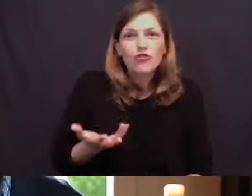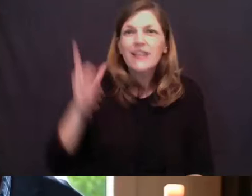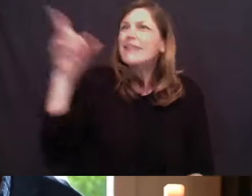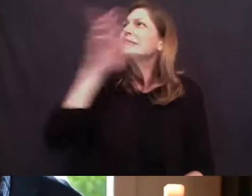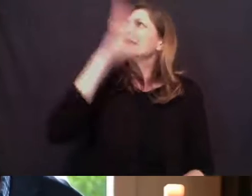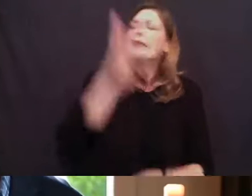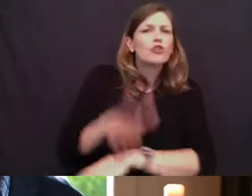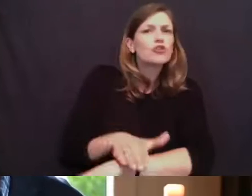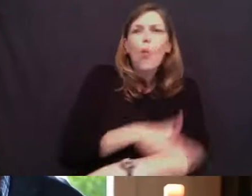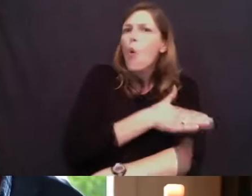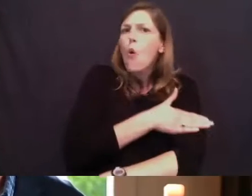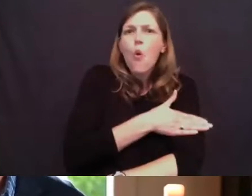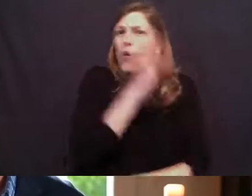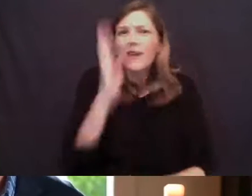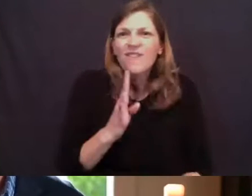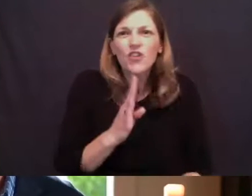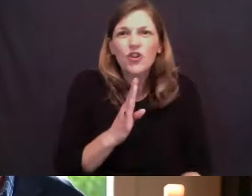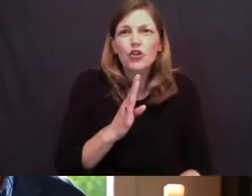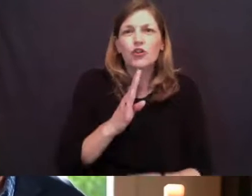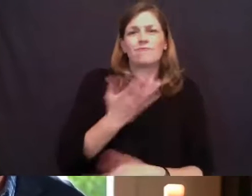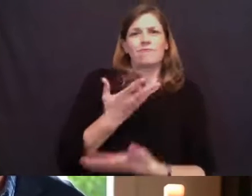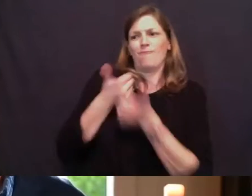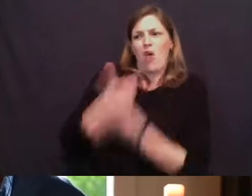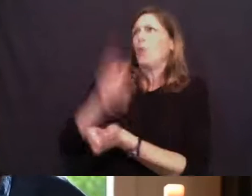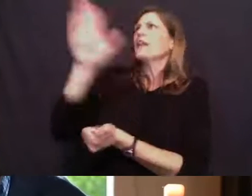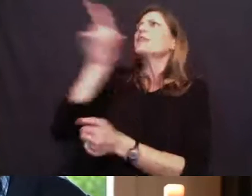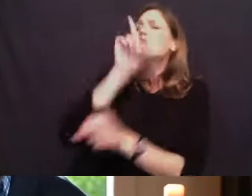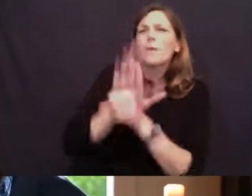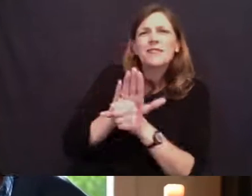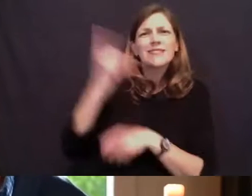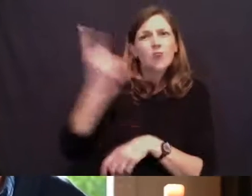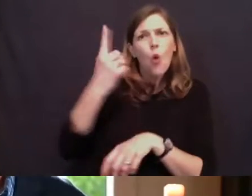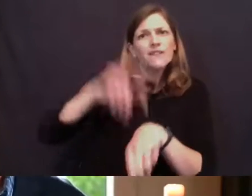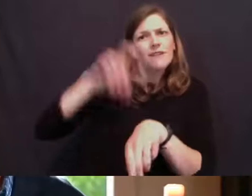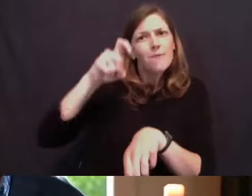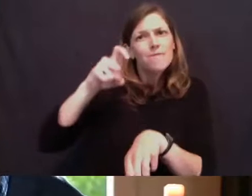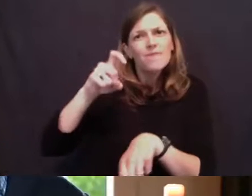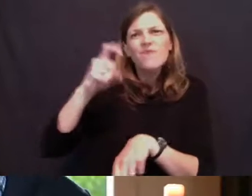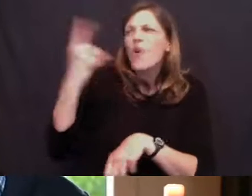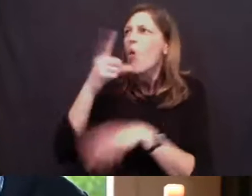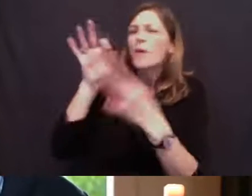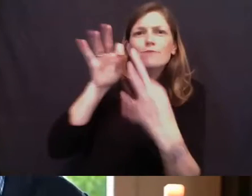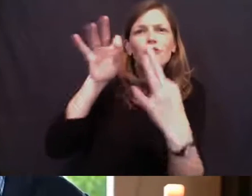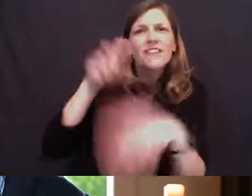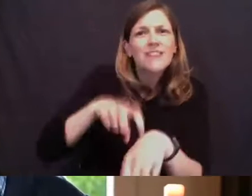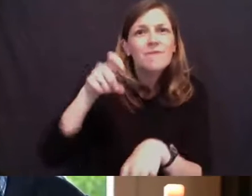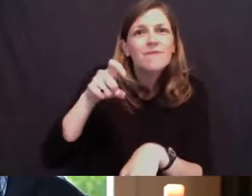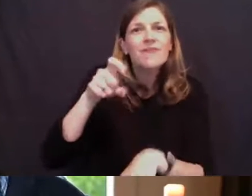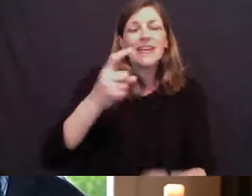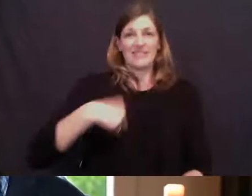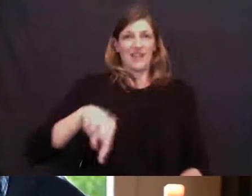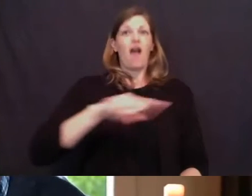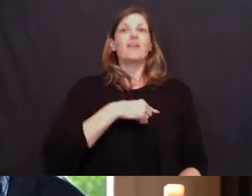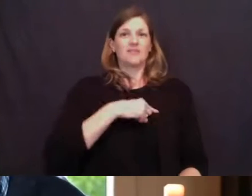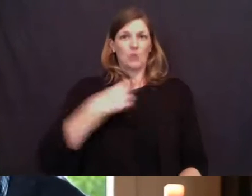slow in accordance to his promises. He always comes on time. His timing is always perfect. It's us. We don't feel